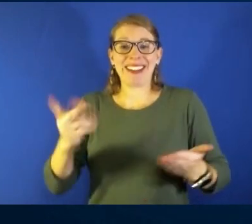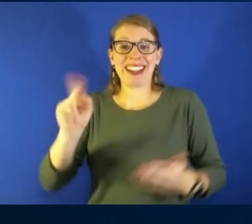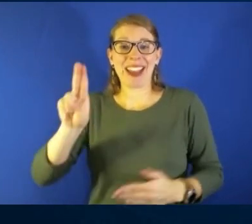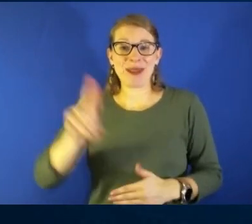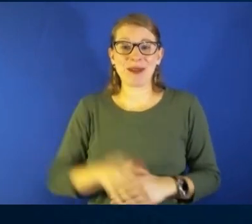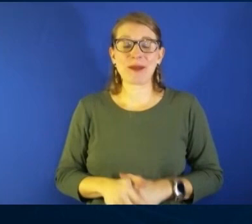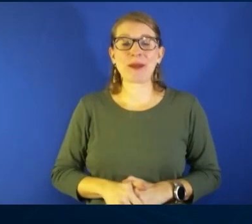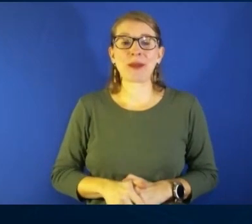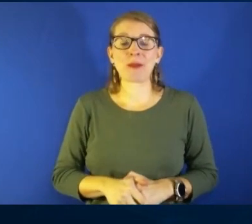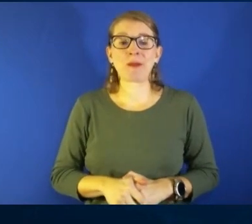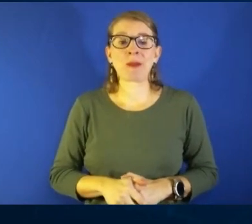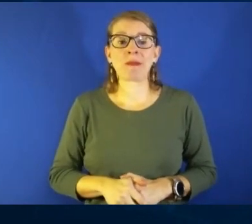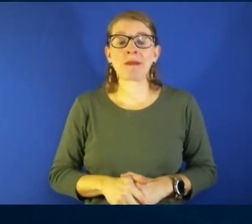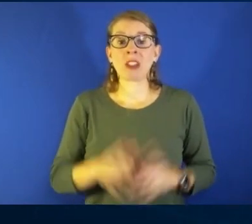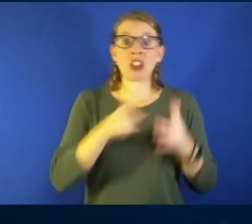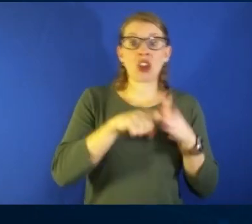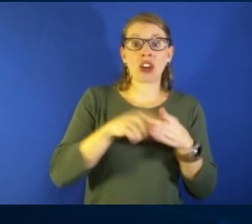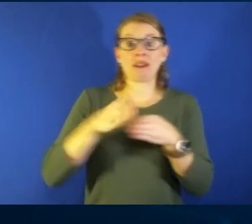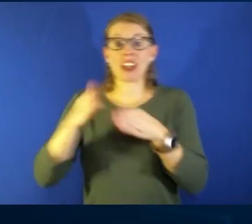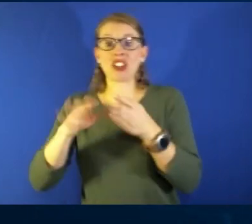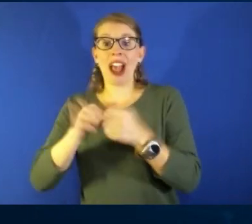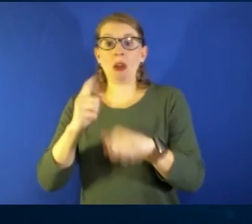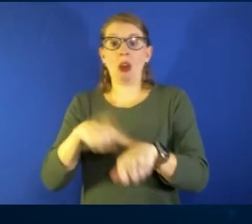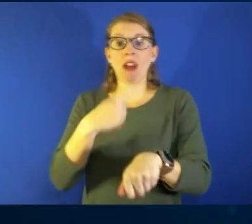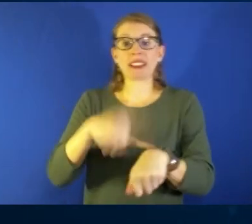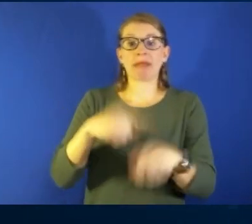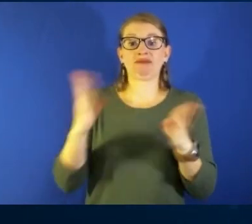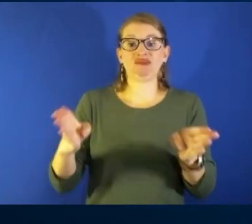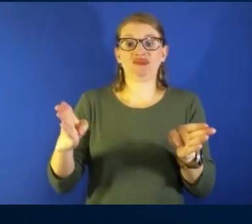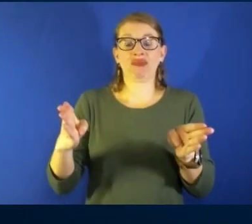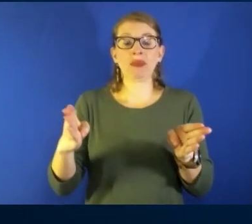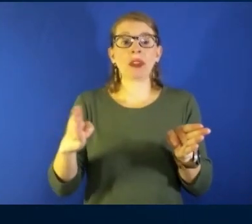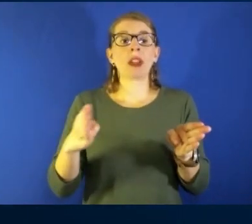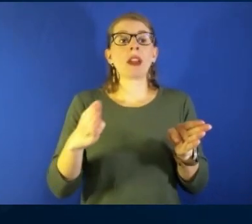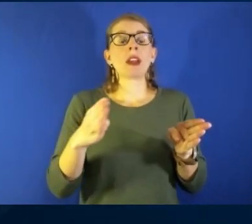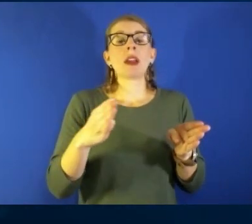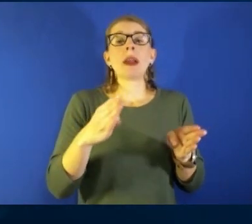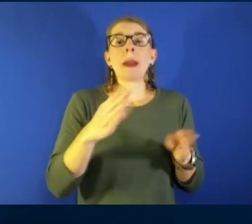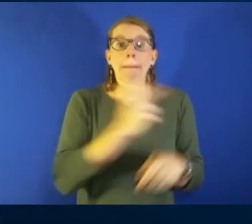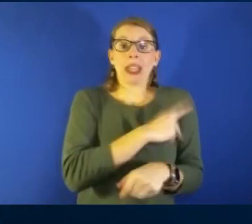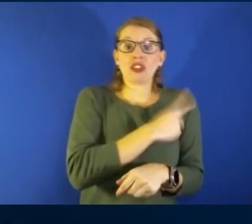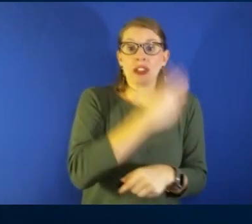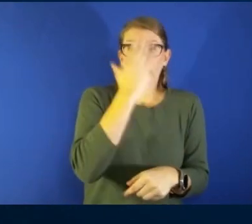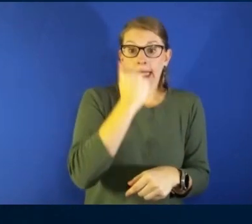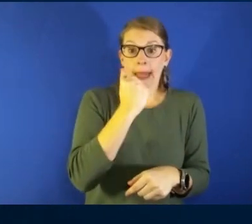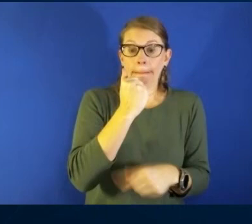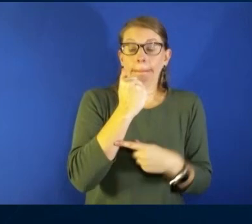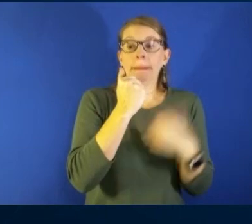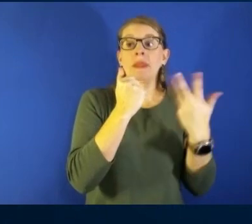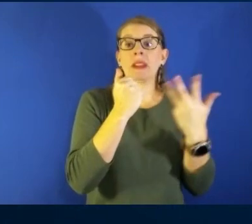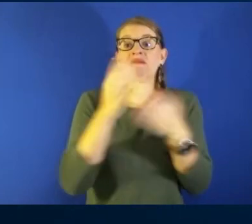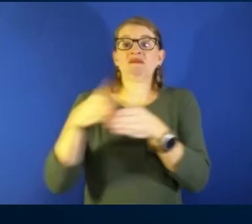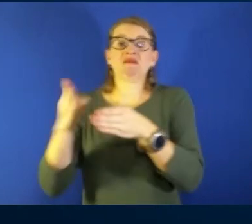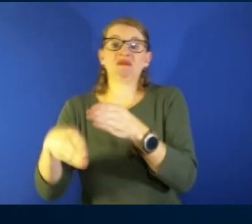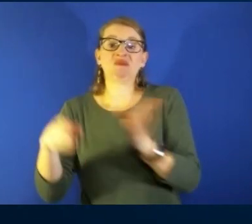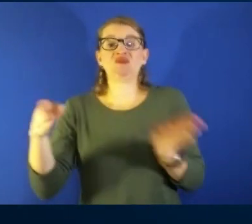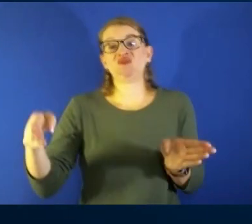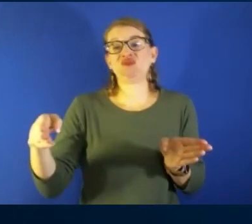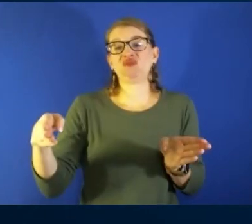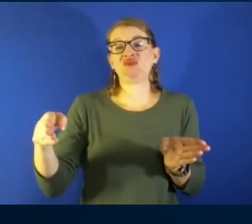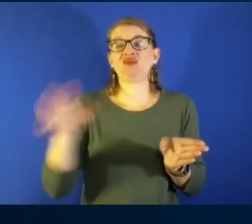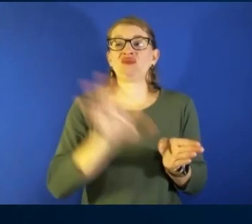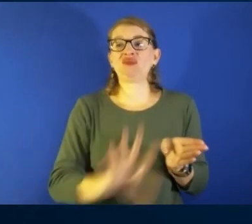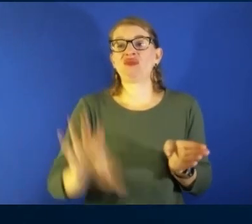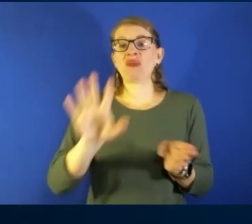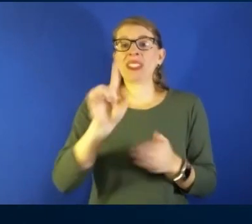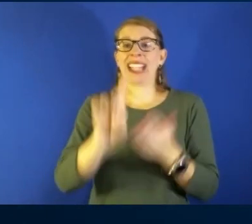from start to finish? So start to finish would be putting the patient to sleep, you mean? Okay. Yeah. To finish, about an hour